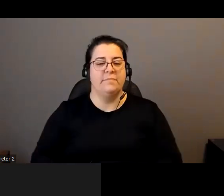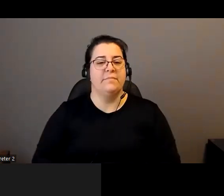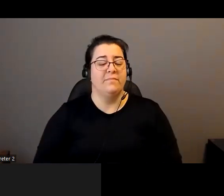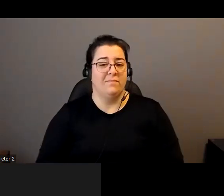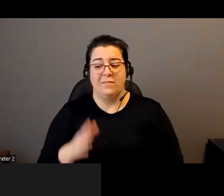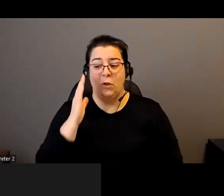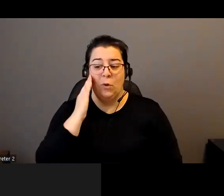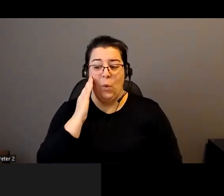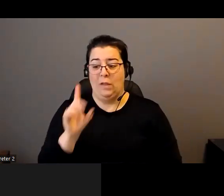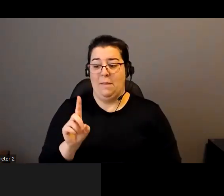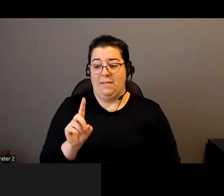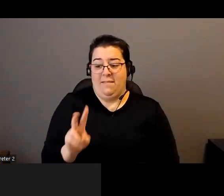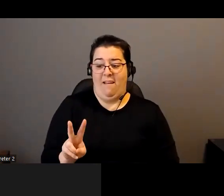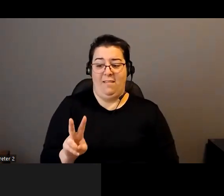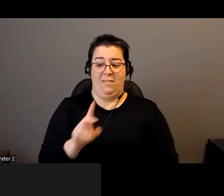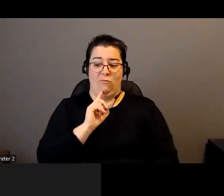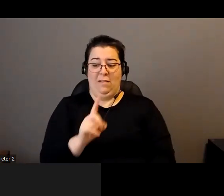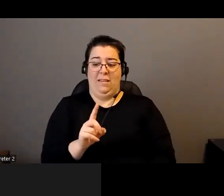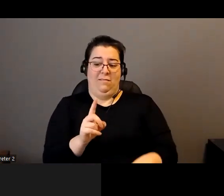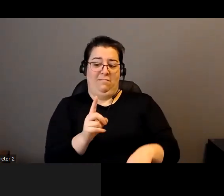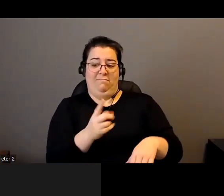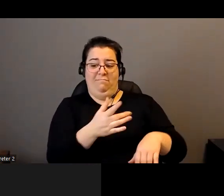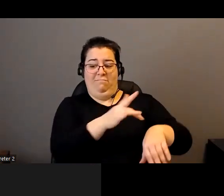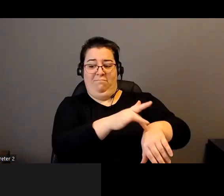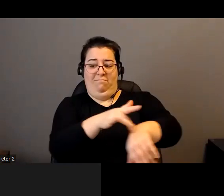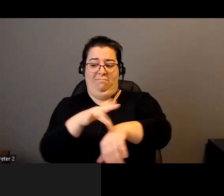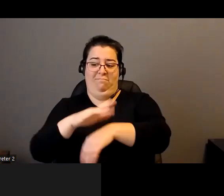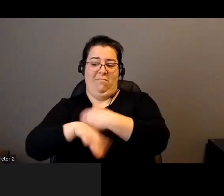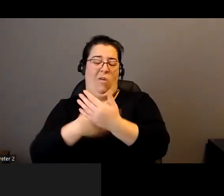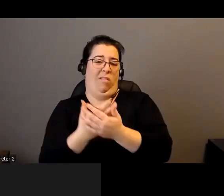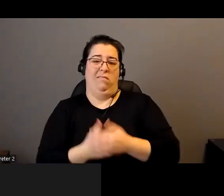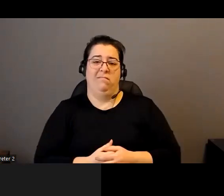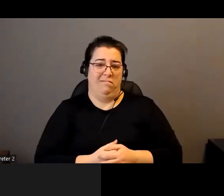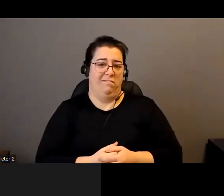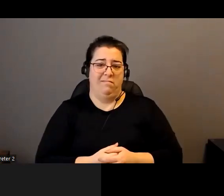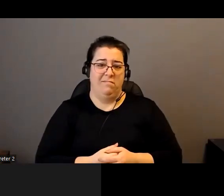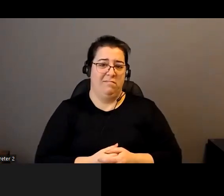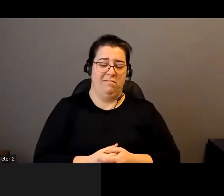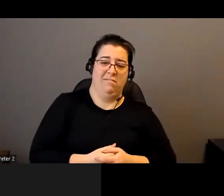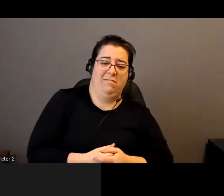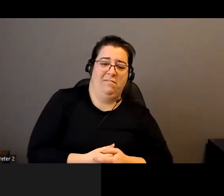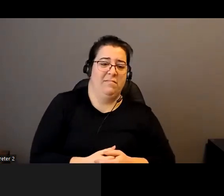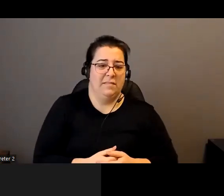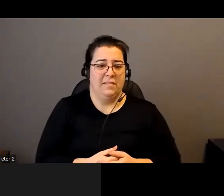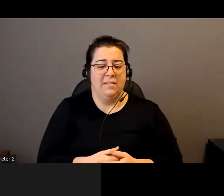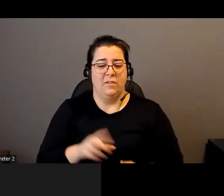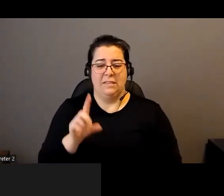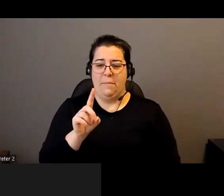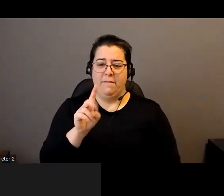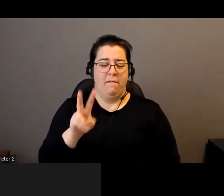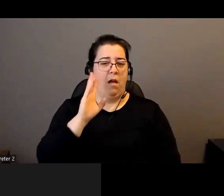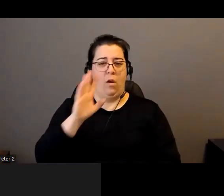domestic violence cuts across all groups and needs to be understood as such. So I think that